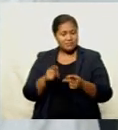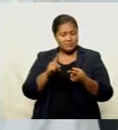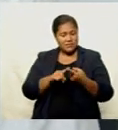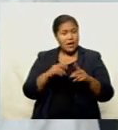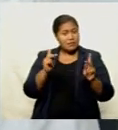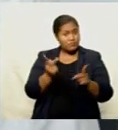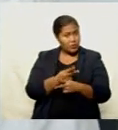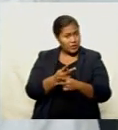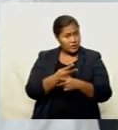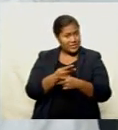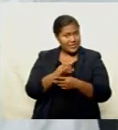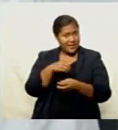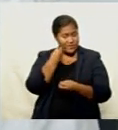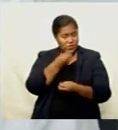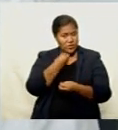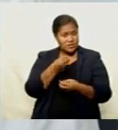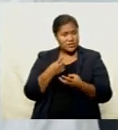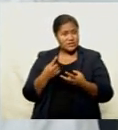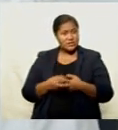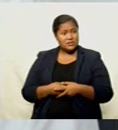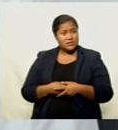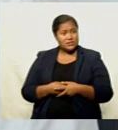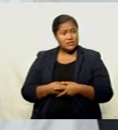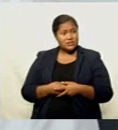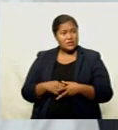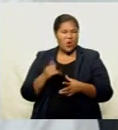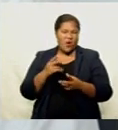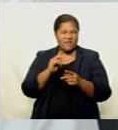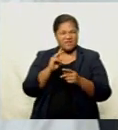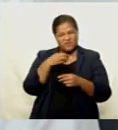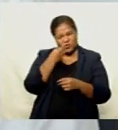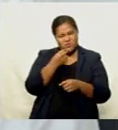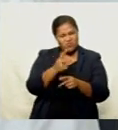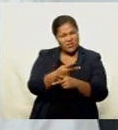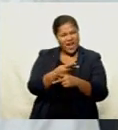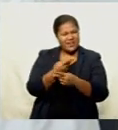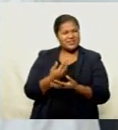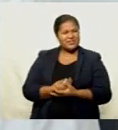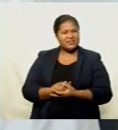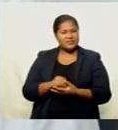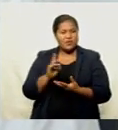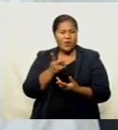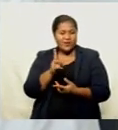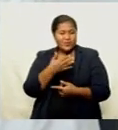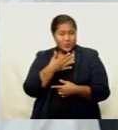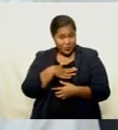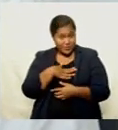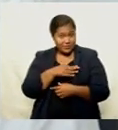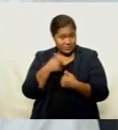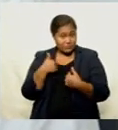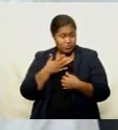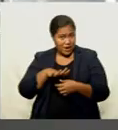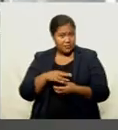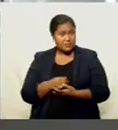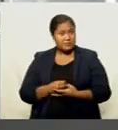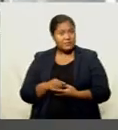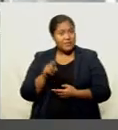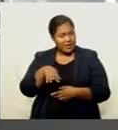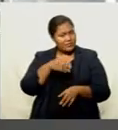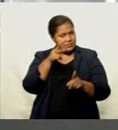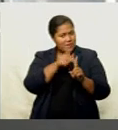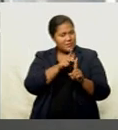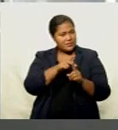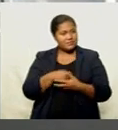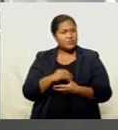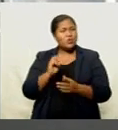producing food or food products beyond what we need. That's a key. Now, what